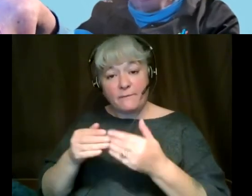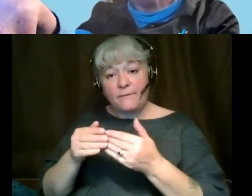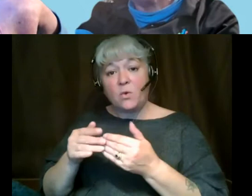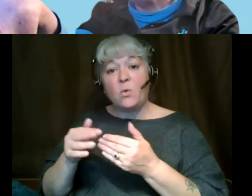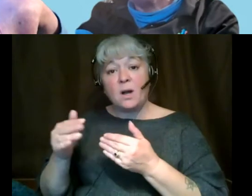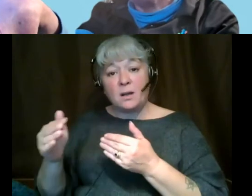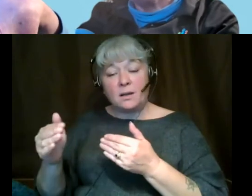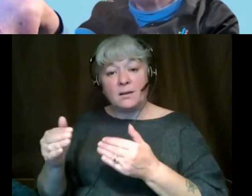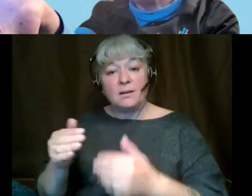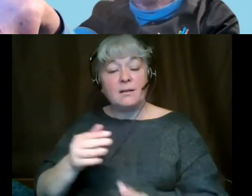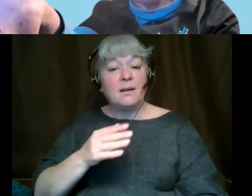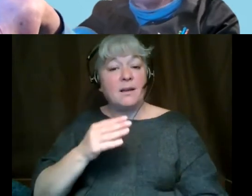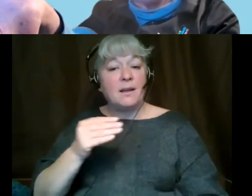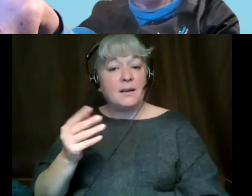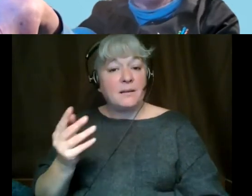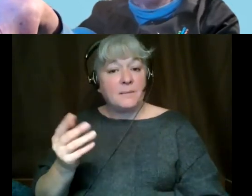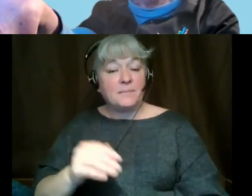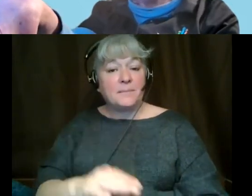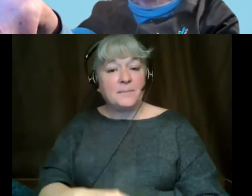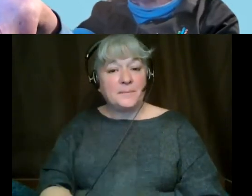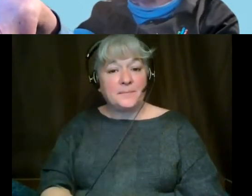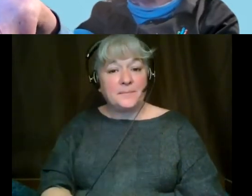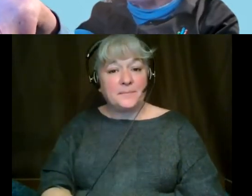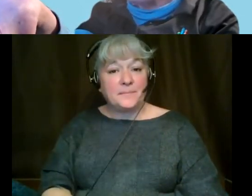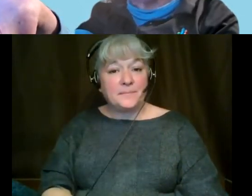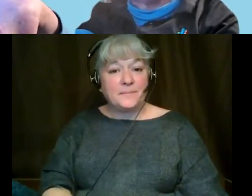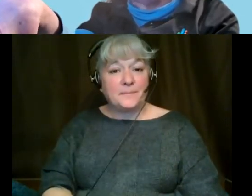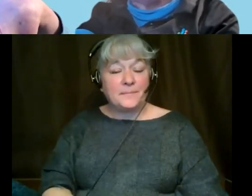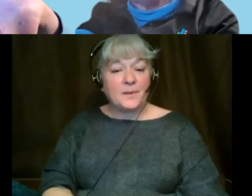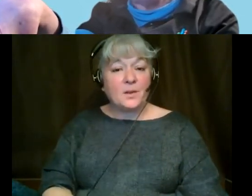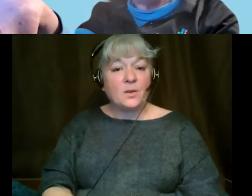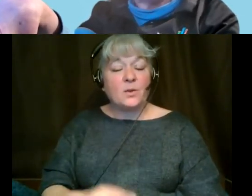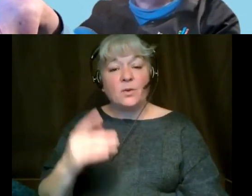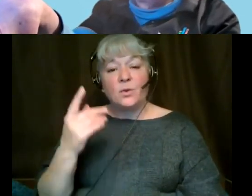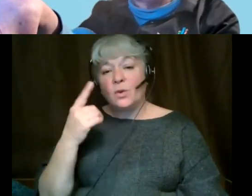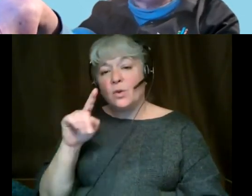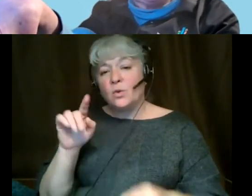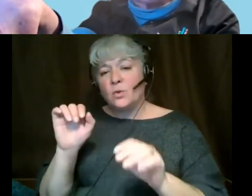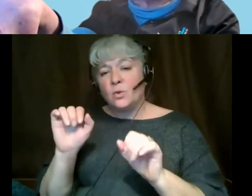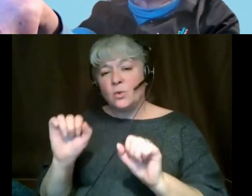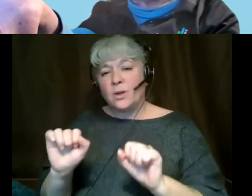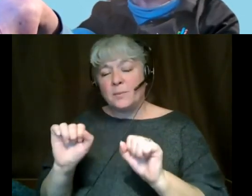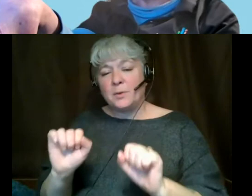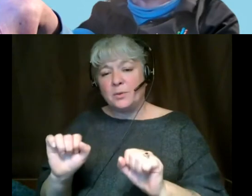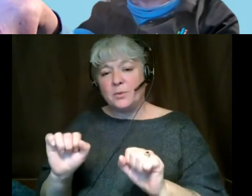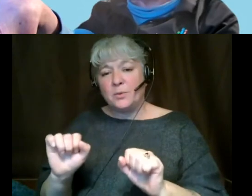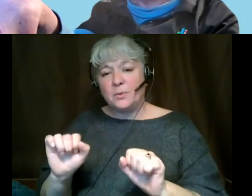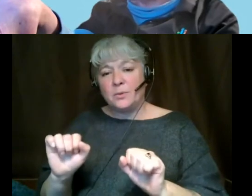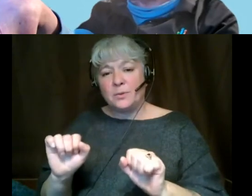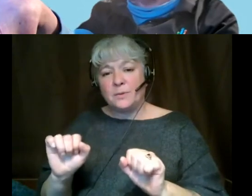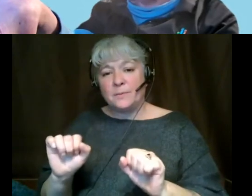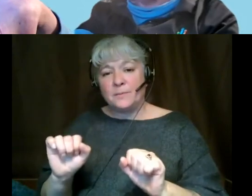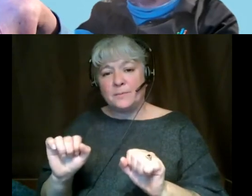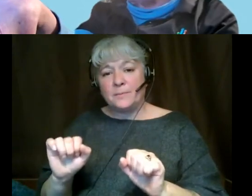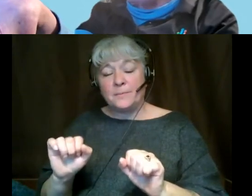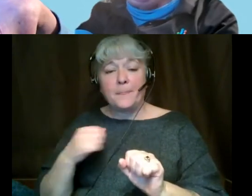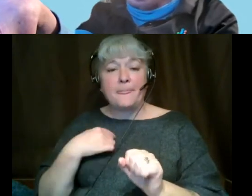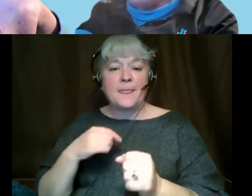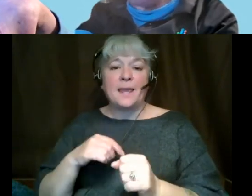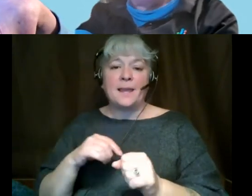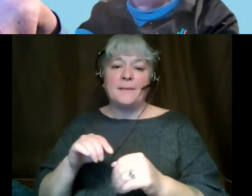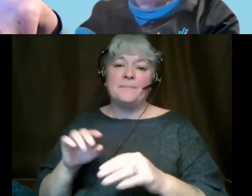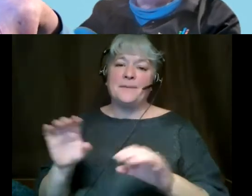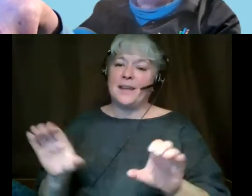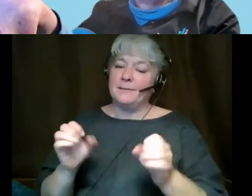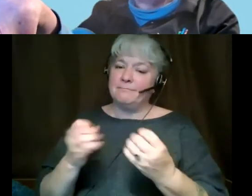And in order to cook, I cook TV dinners a